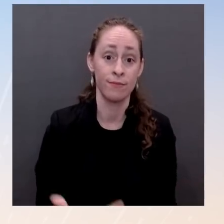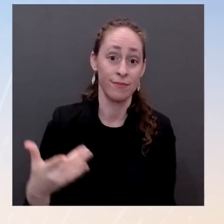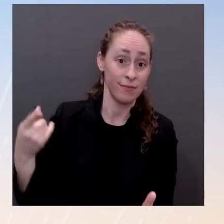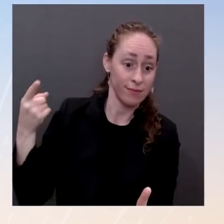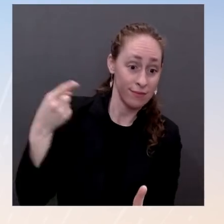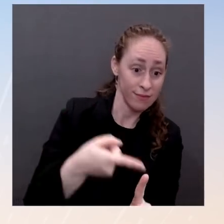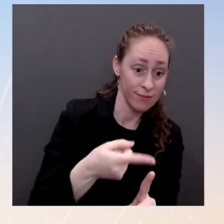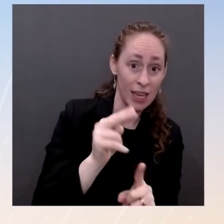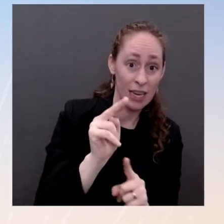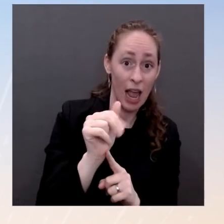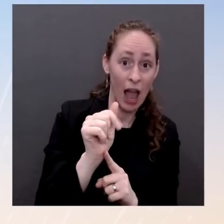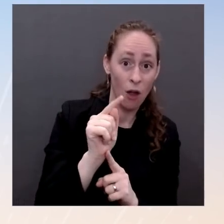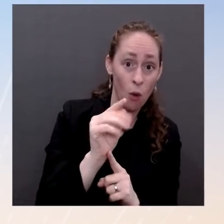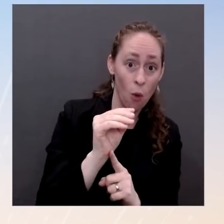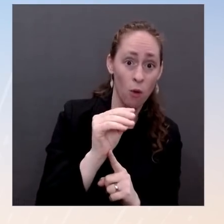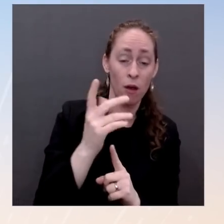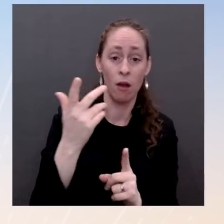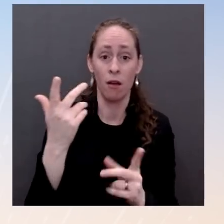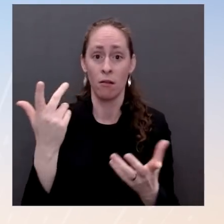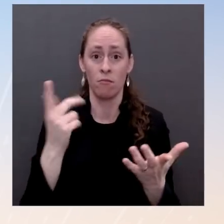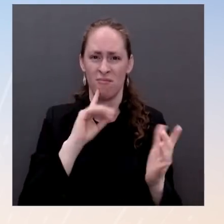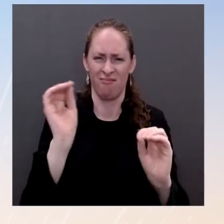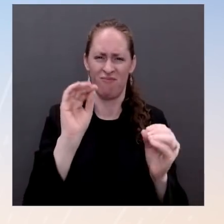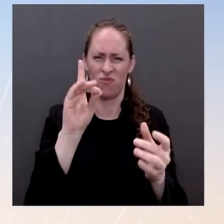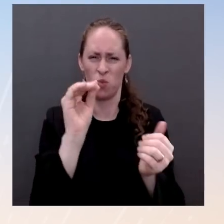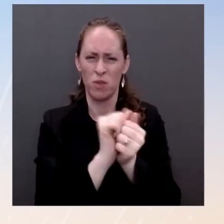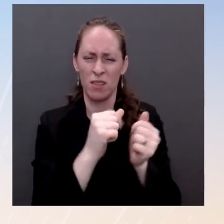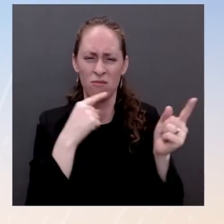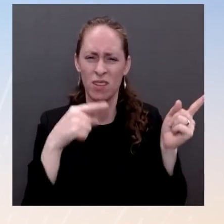all options are on the table. Let's be more specific